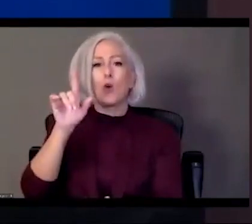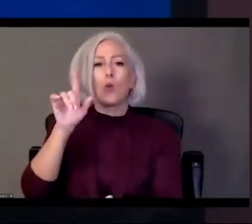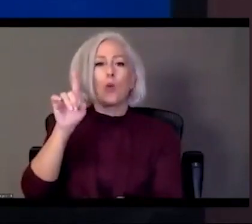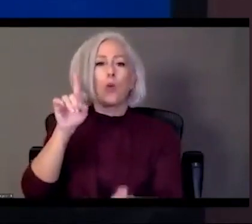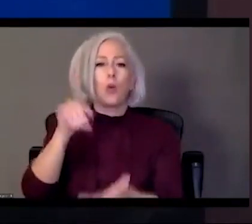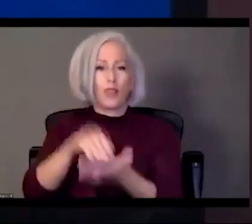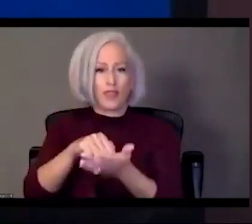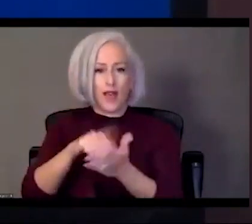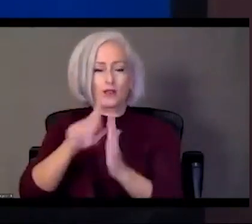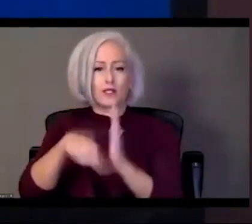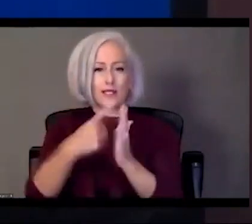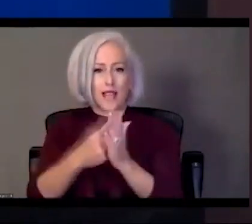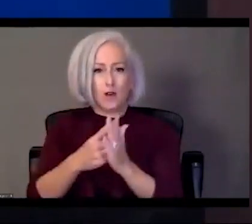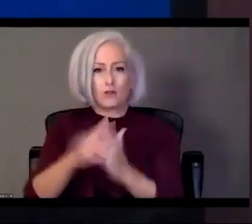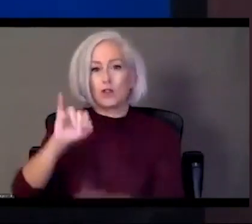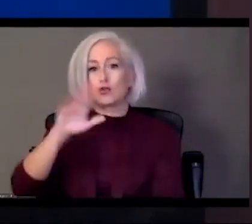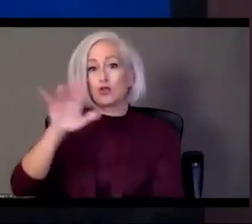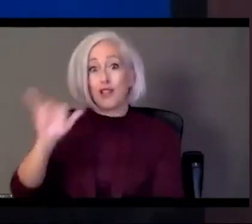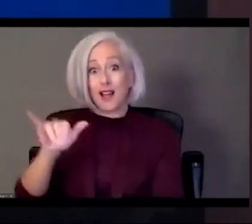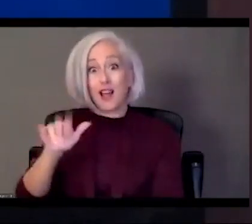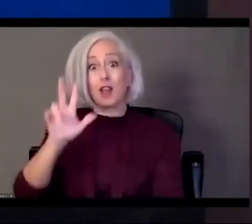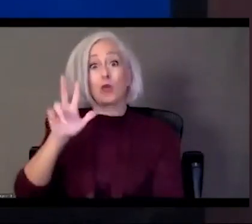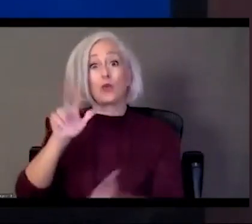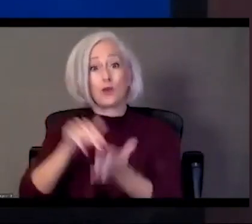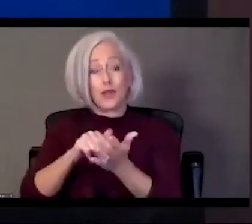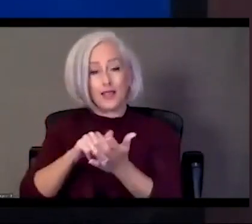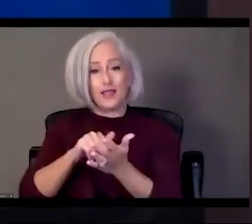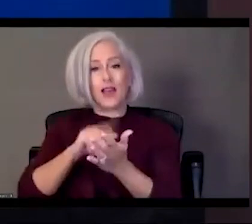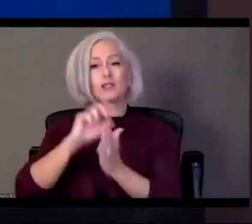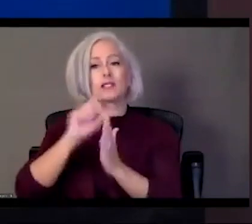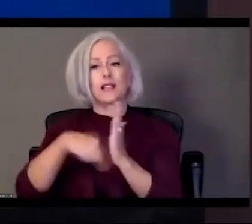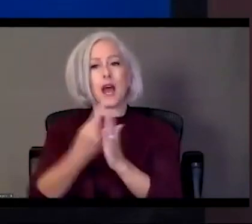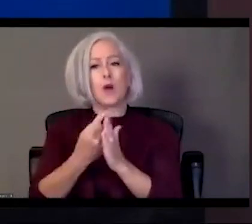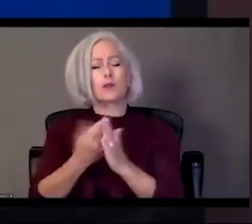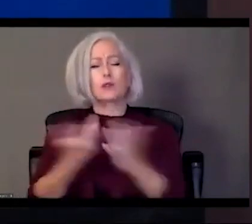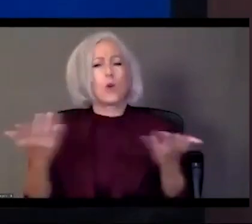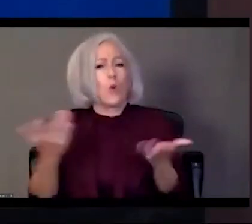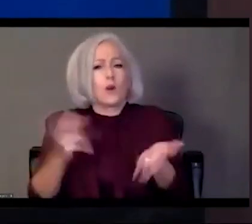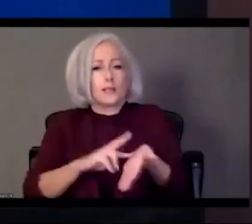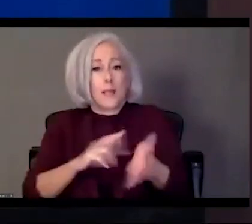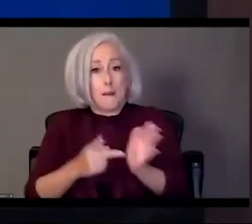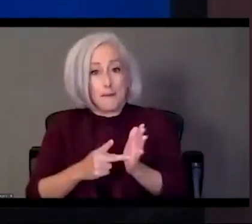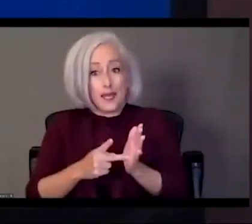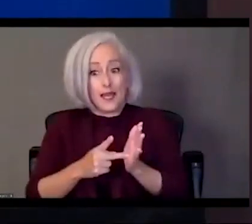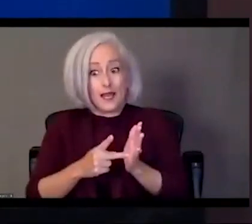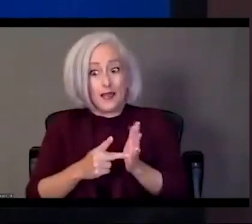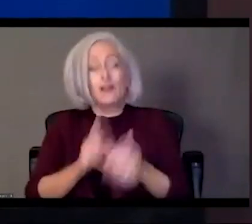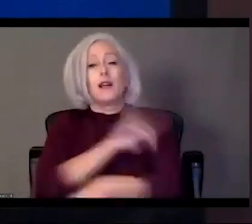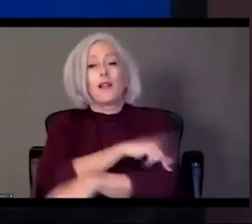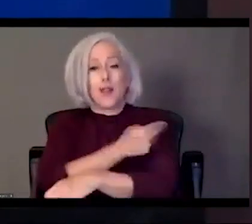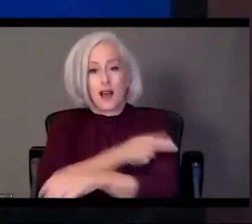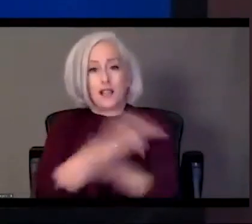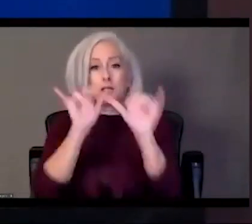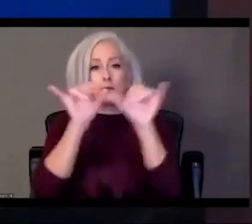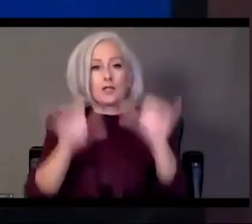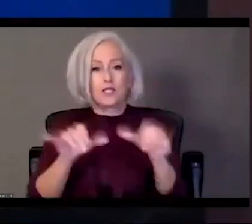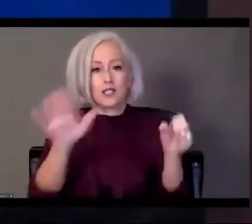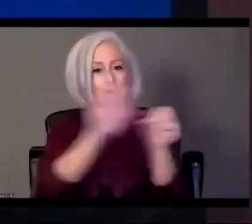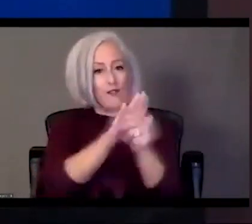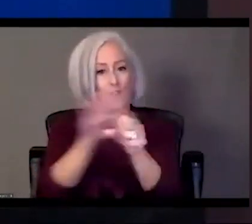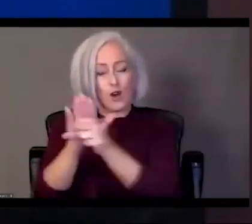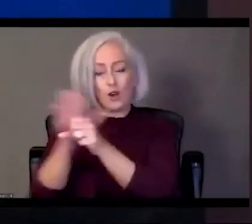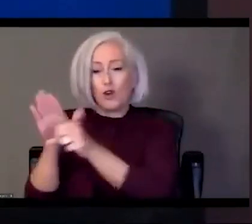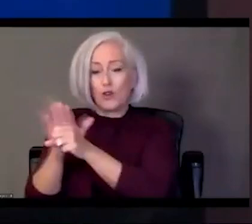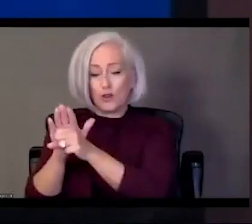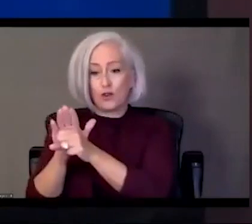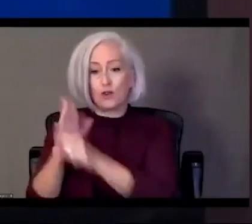like 3,000 hours were like that. And what that just says to you is how full our hospitals are, in part because we're about 400